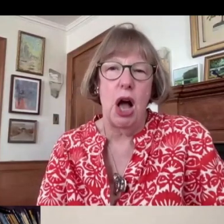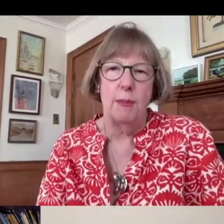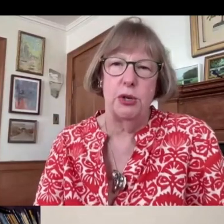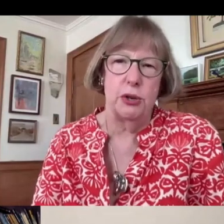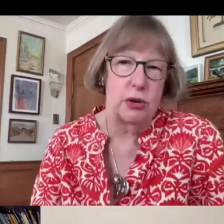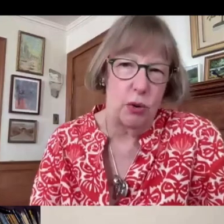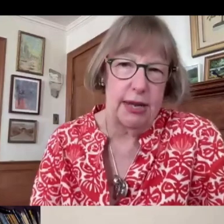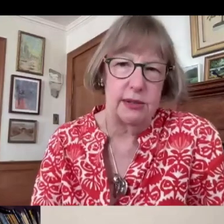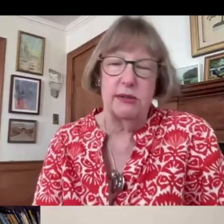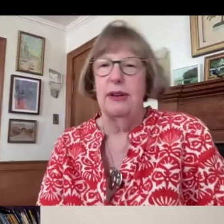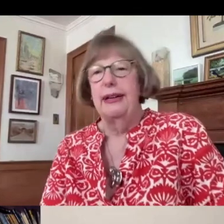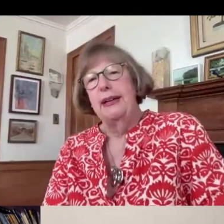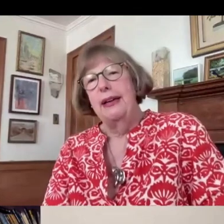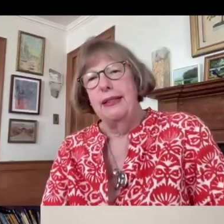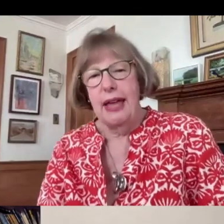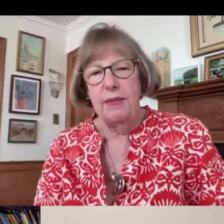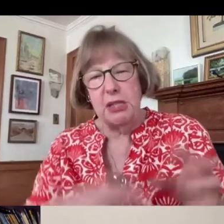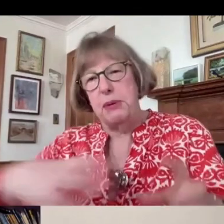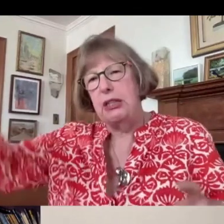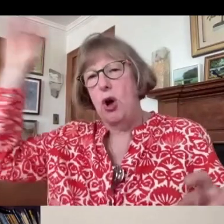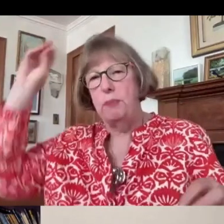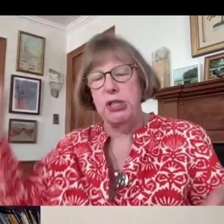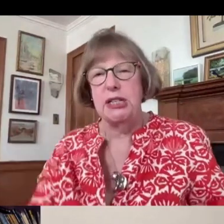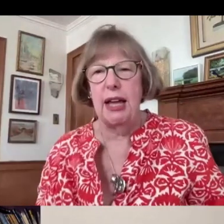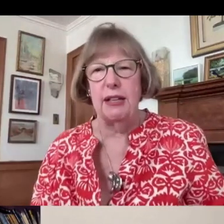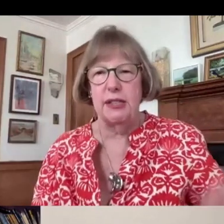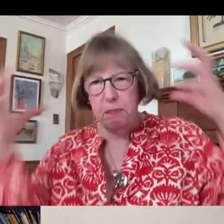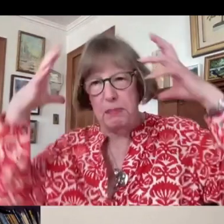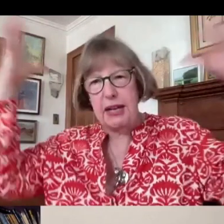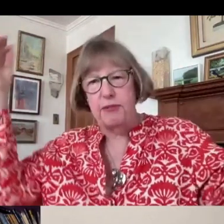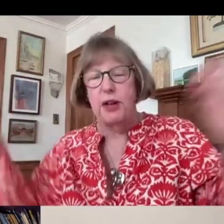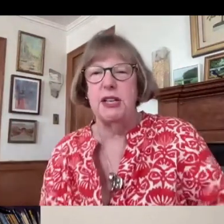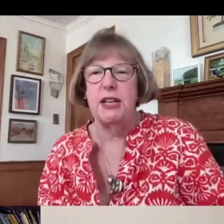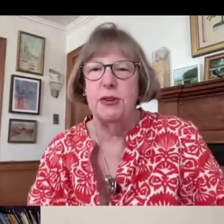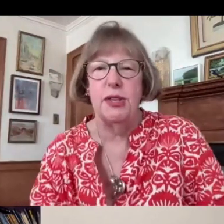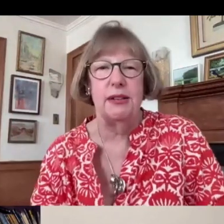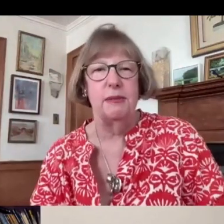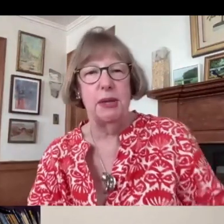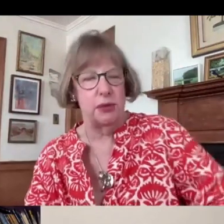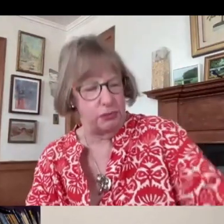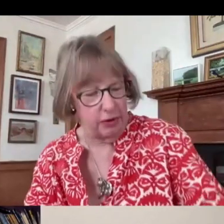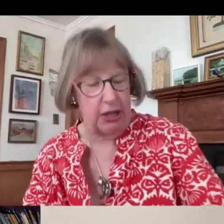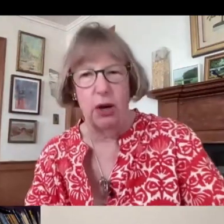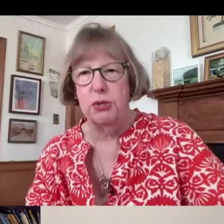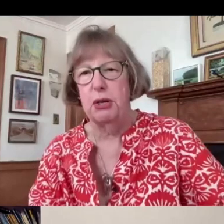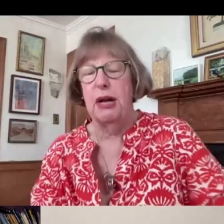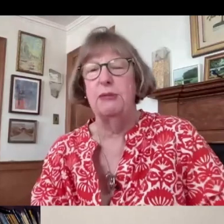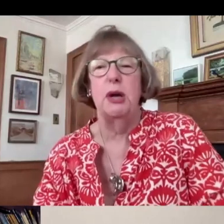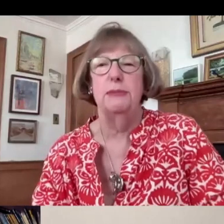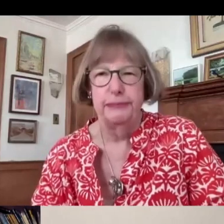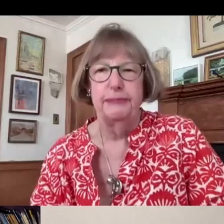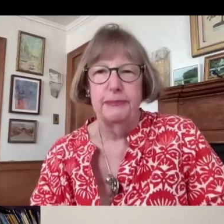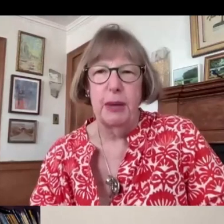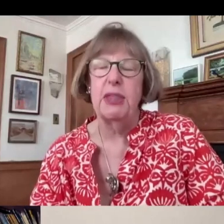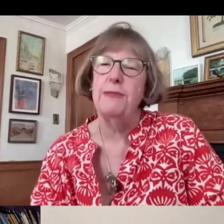the commoner corgis. Oh, They have these big, long, bushy tails and big, foxy ears, but they're very low to the ground.